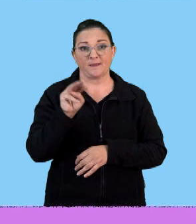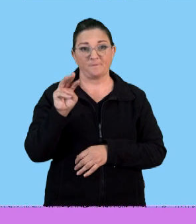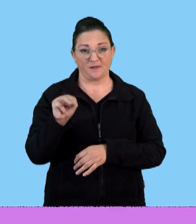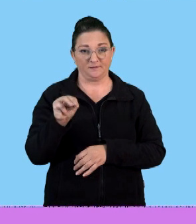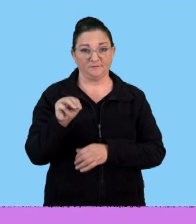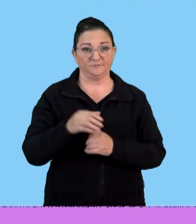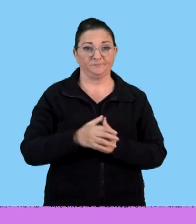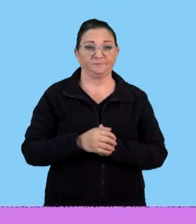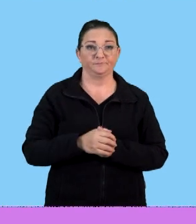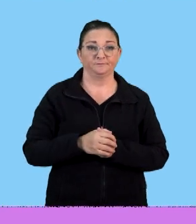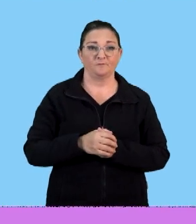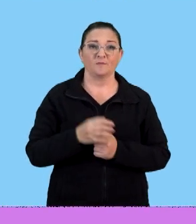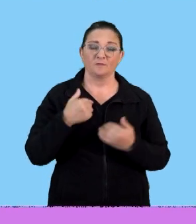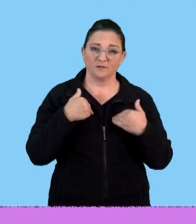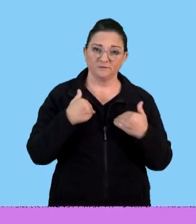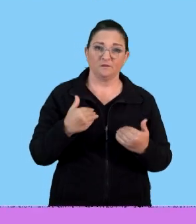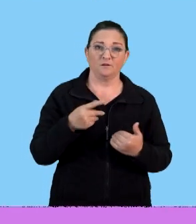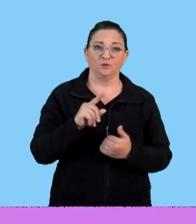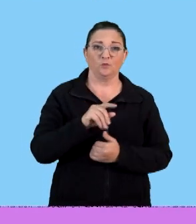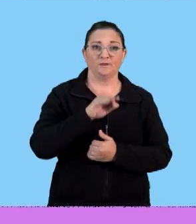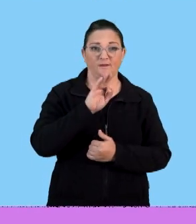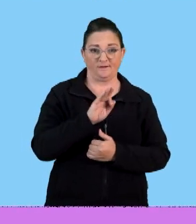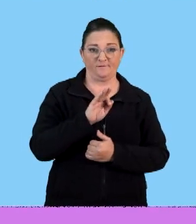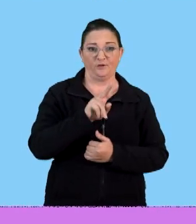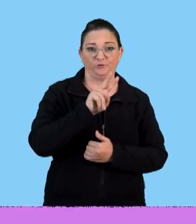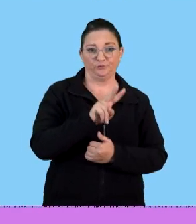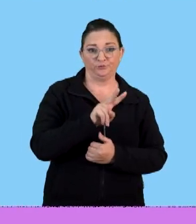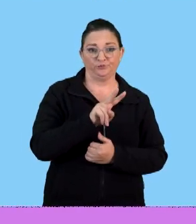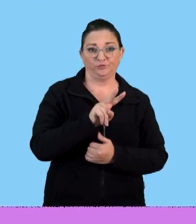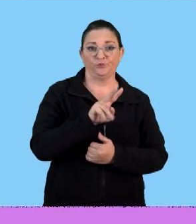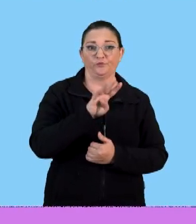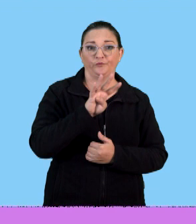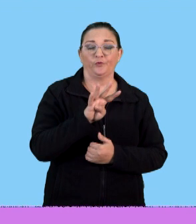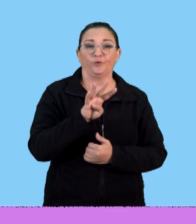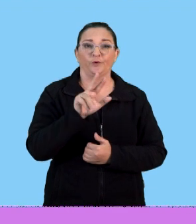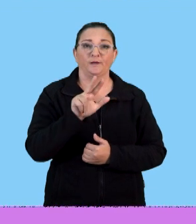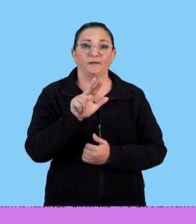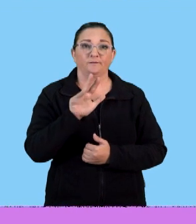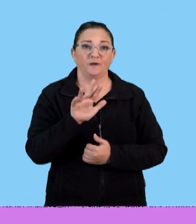2,485 millimeters. So I'll start with F. So